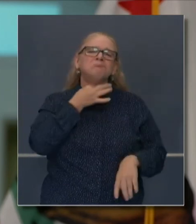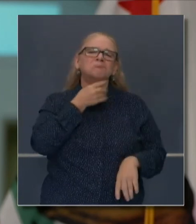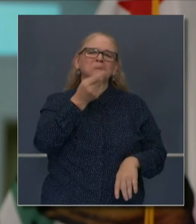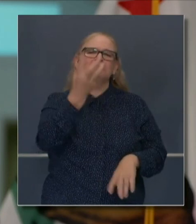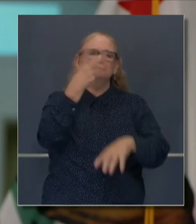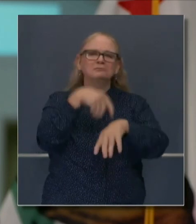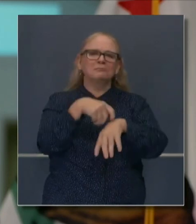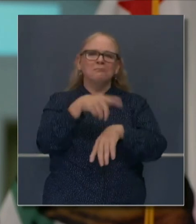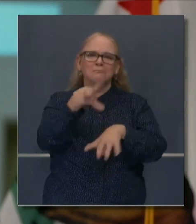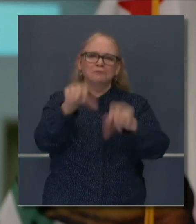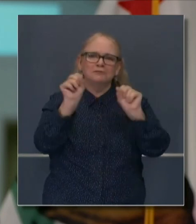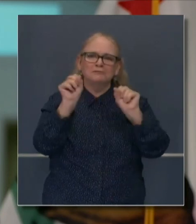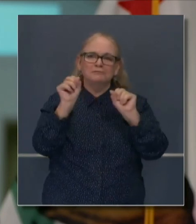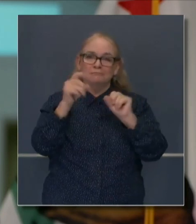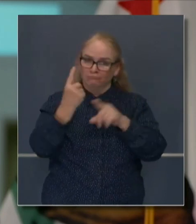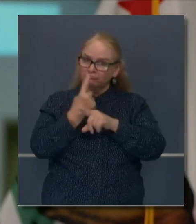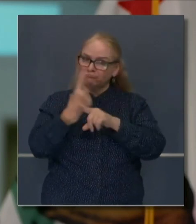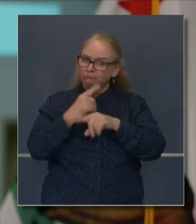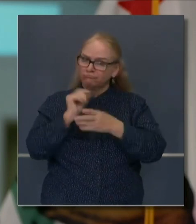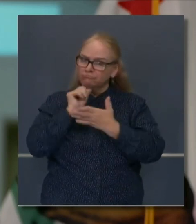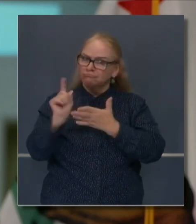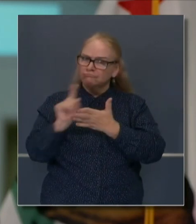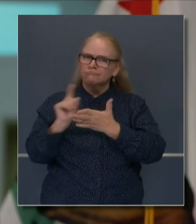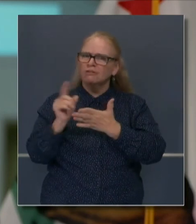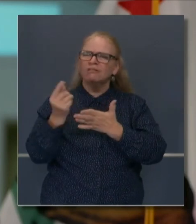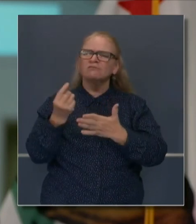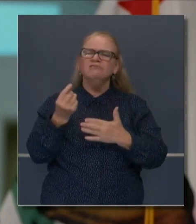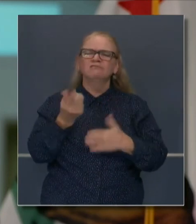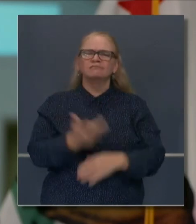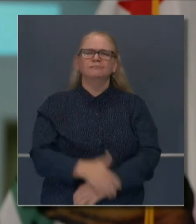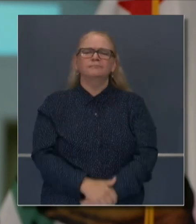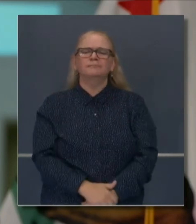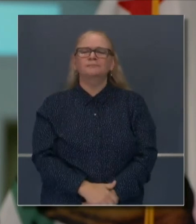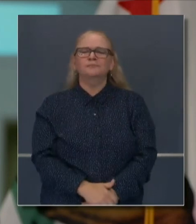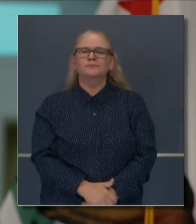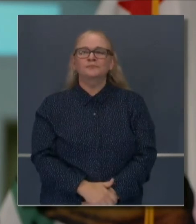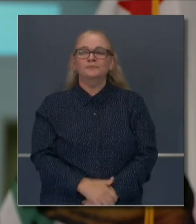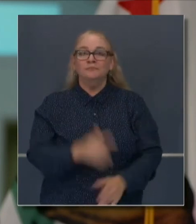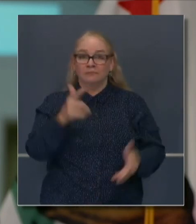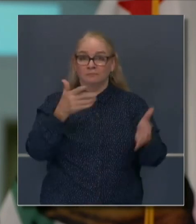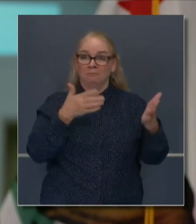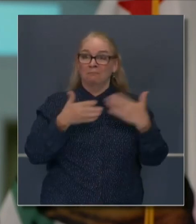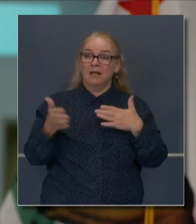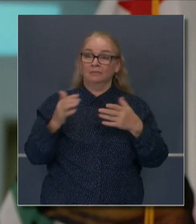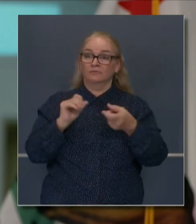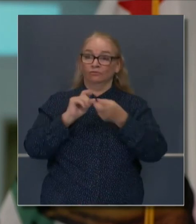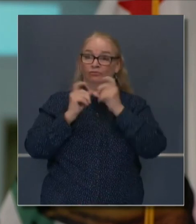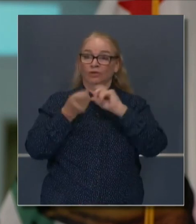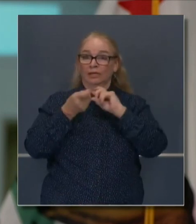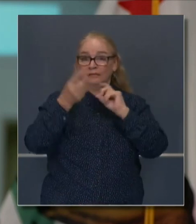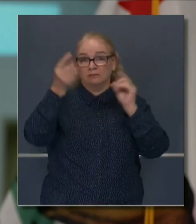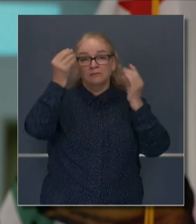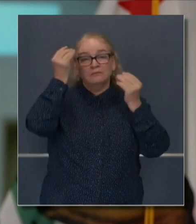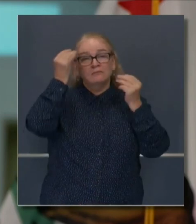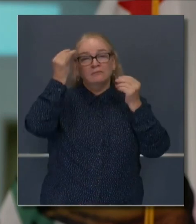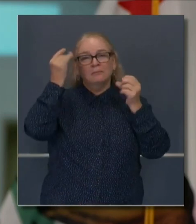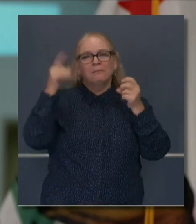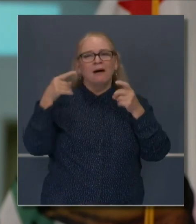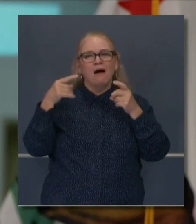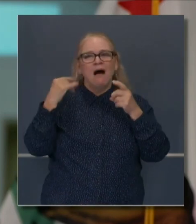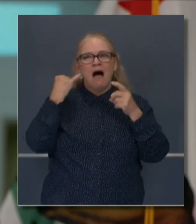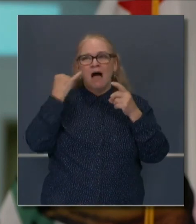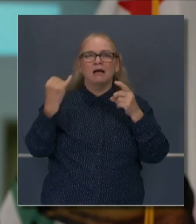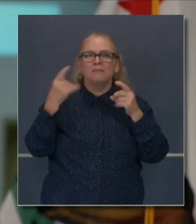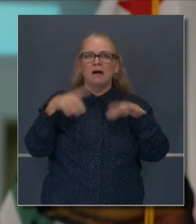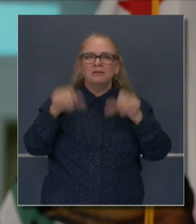regularly tested? And I'm also wondering if you're planning on perhaps changing your thinking about this approach given